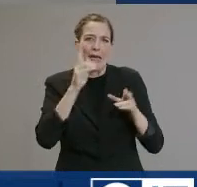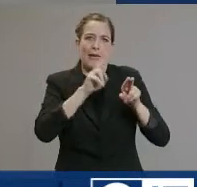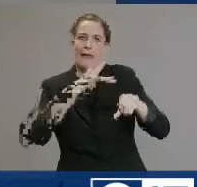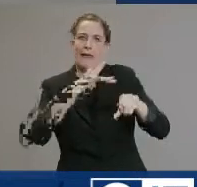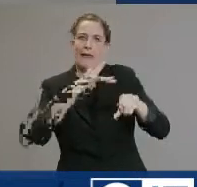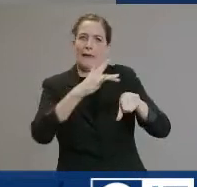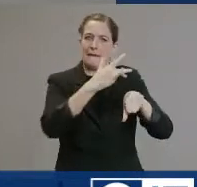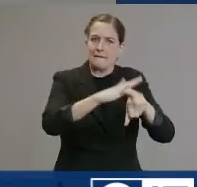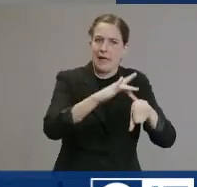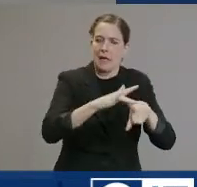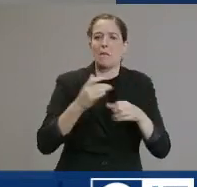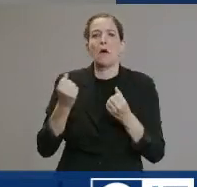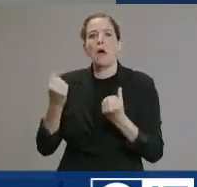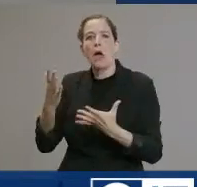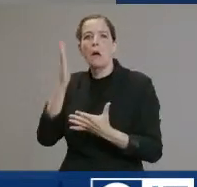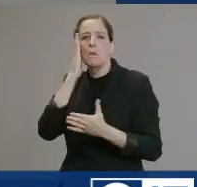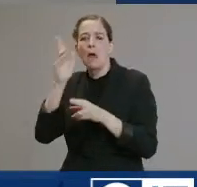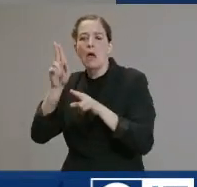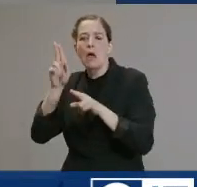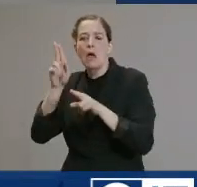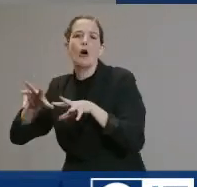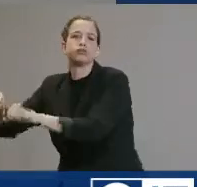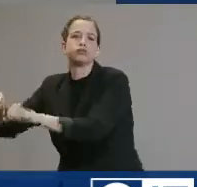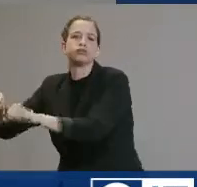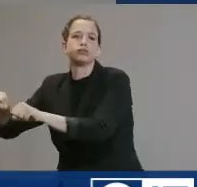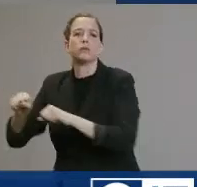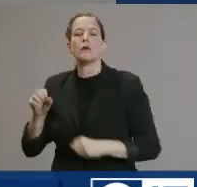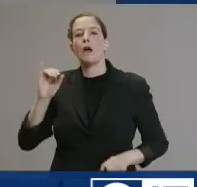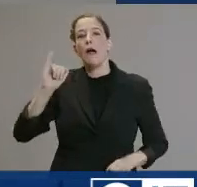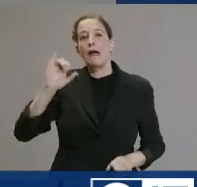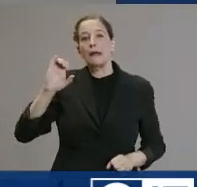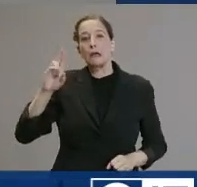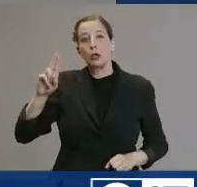mid-March, 1,532. Today,